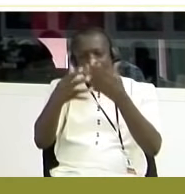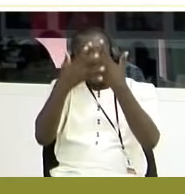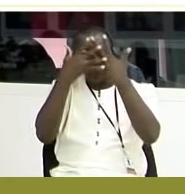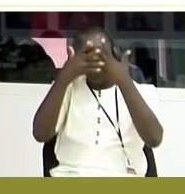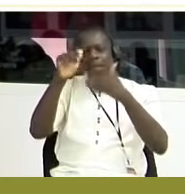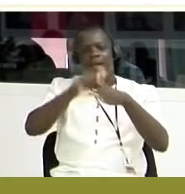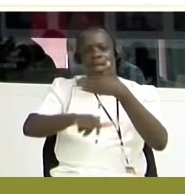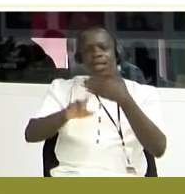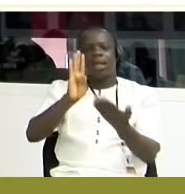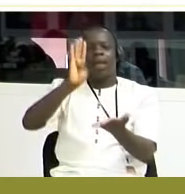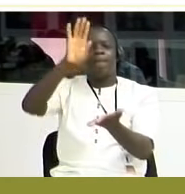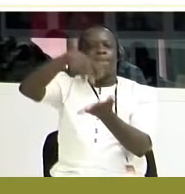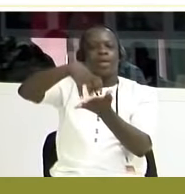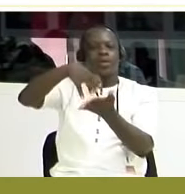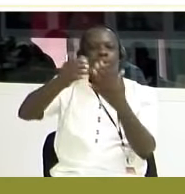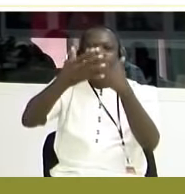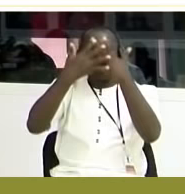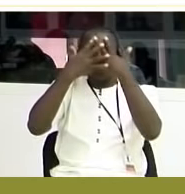where